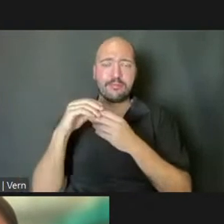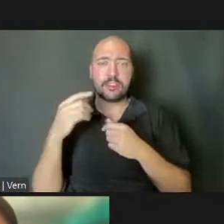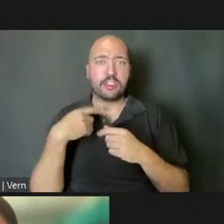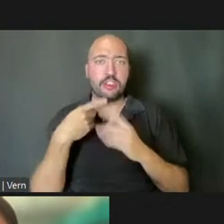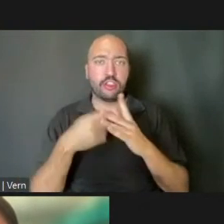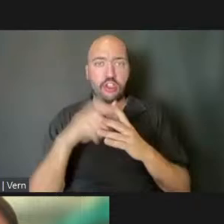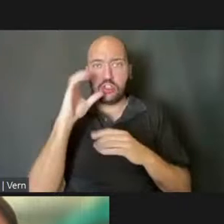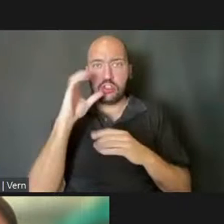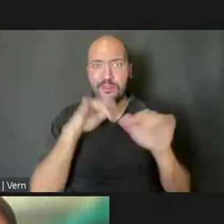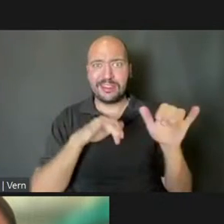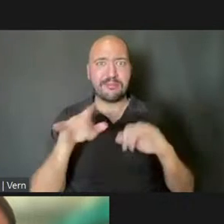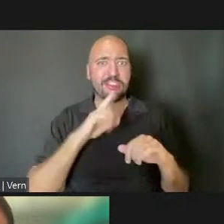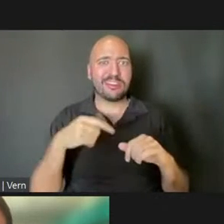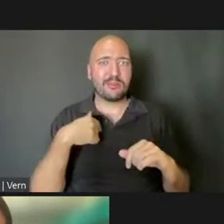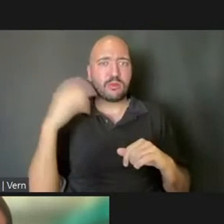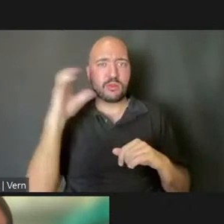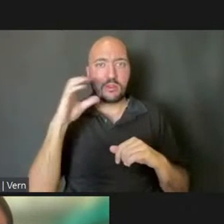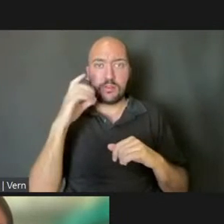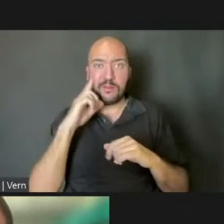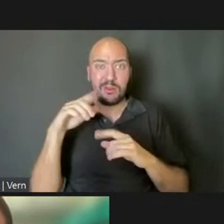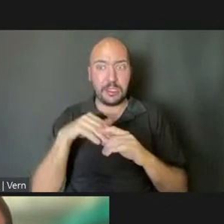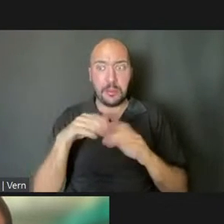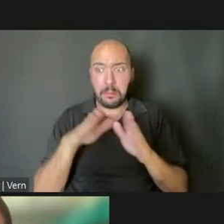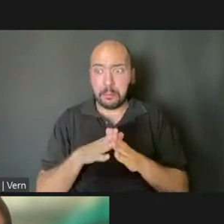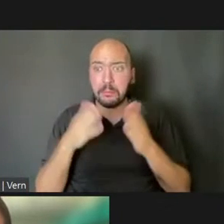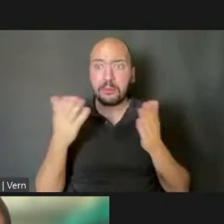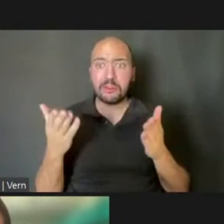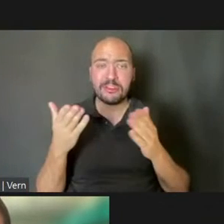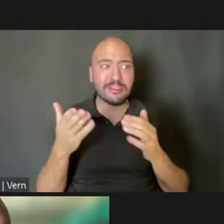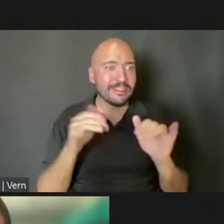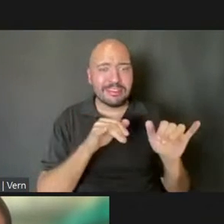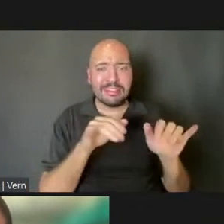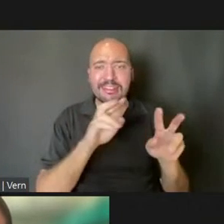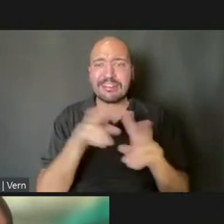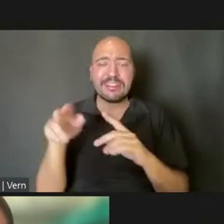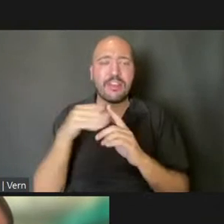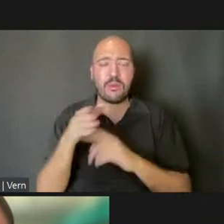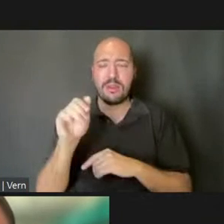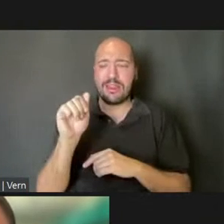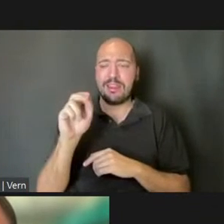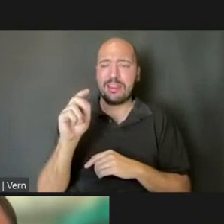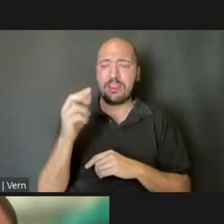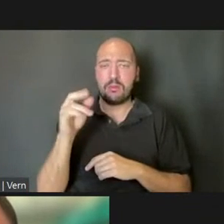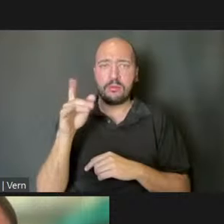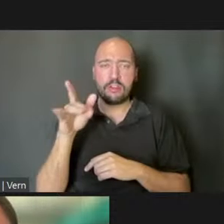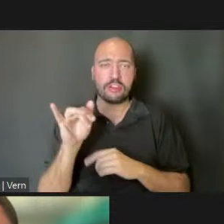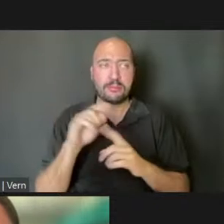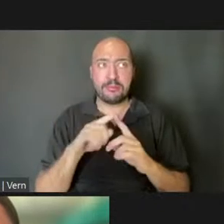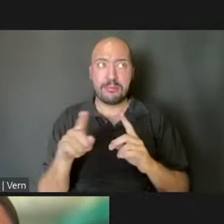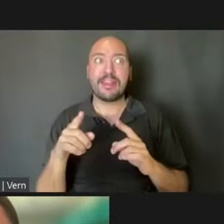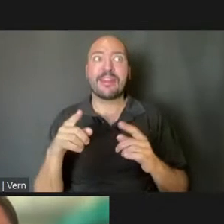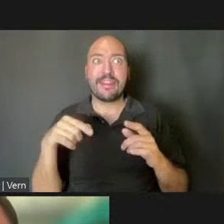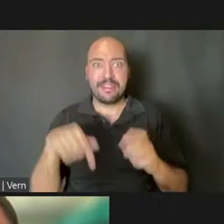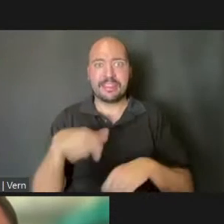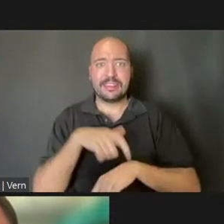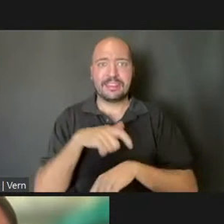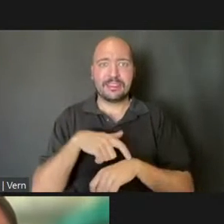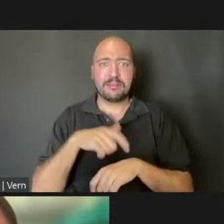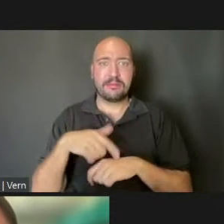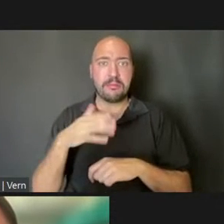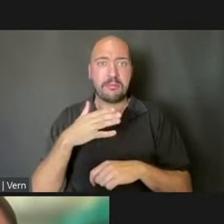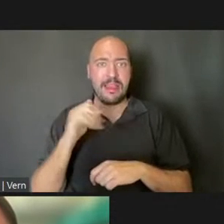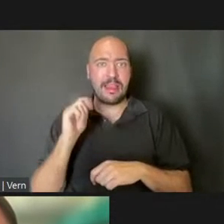for the same answers I was looking for in books and in anthropology. But this time in my